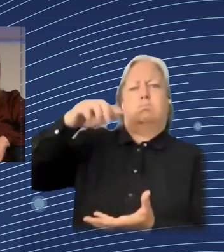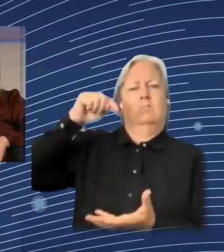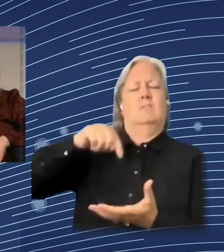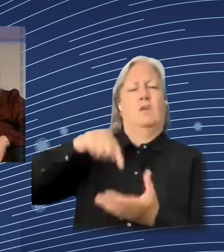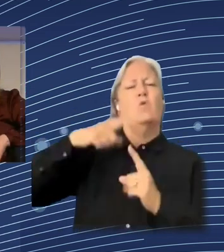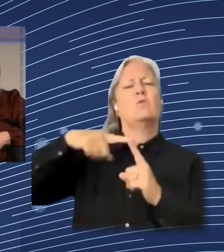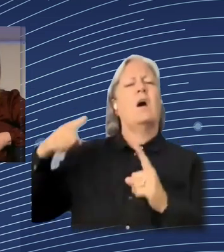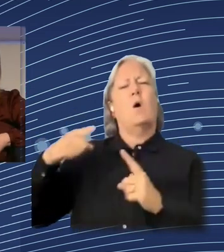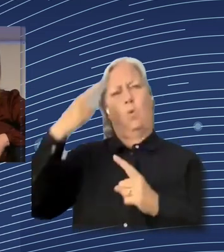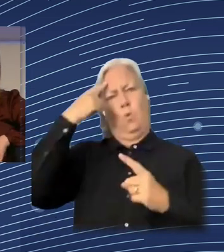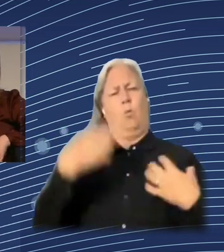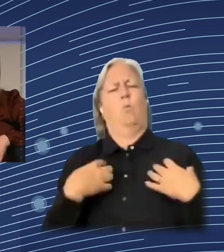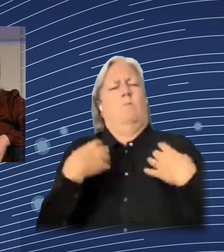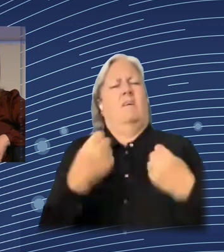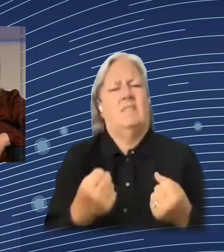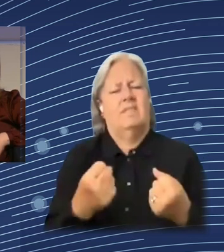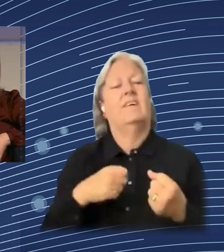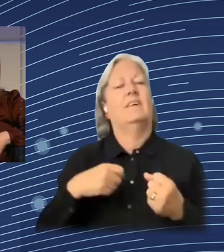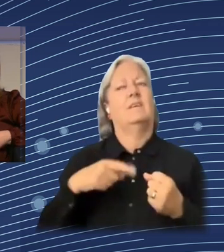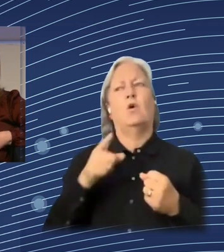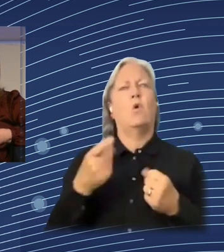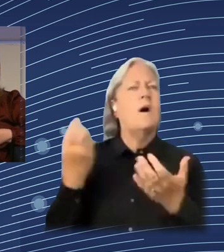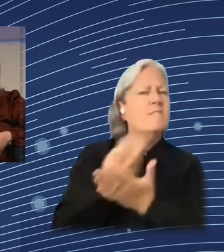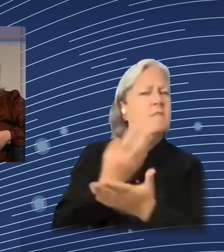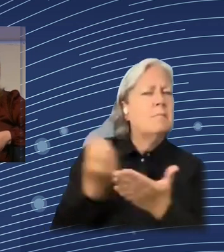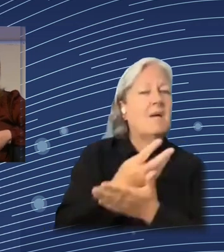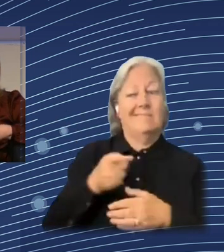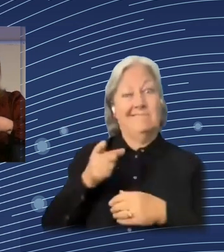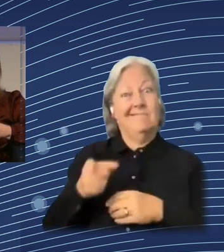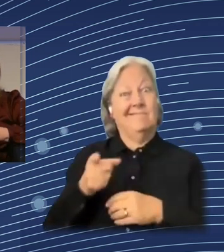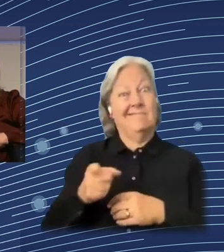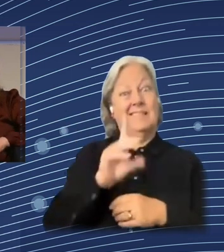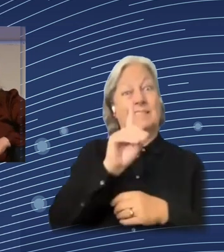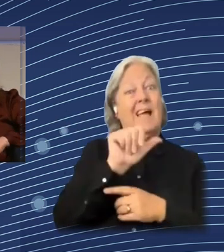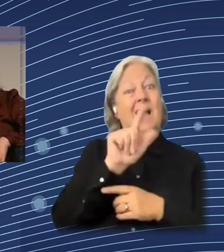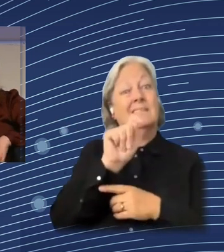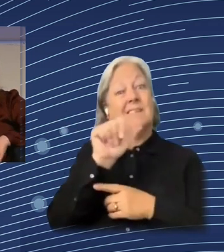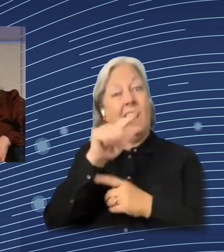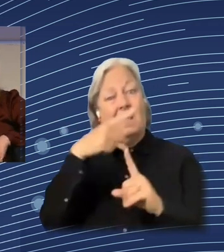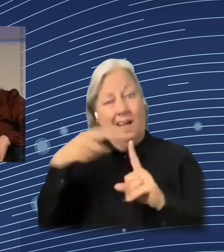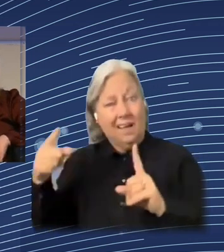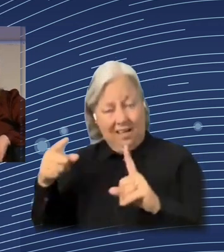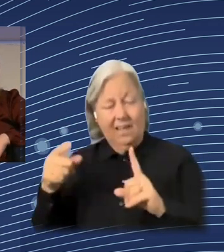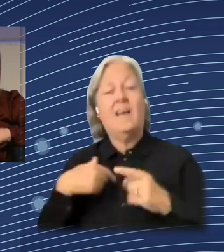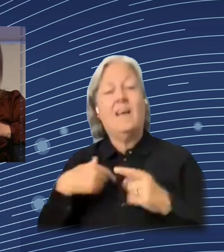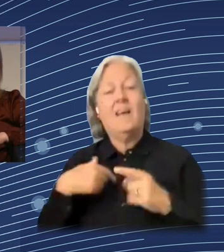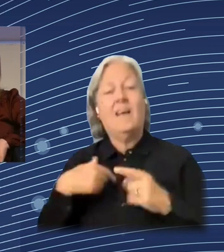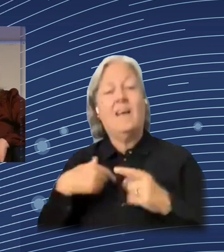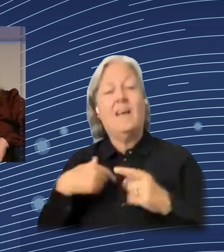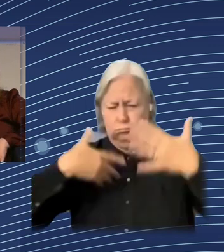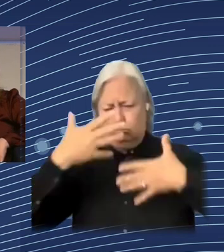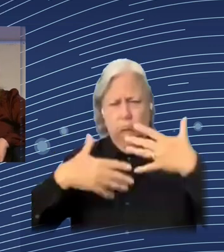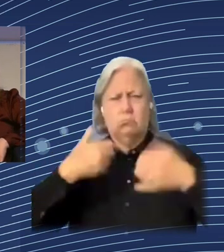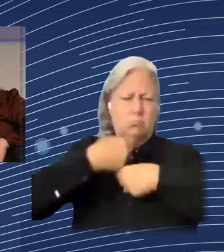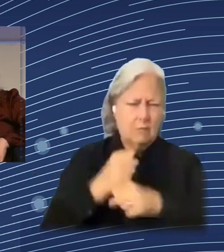data, and we actually published all of the data that we produced and the analysis of it there. So